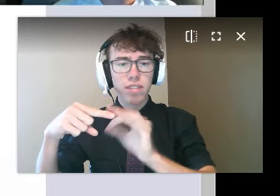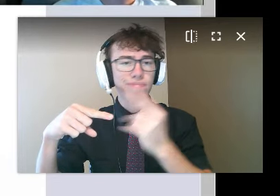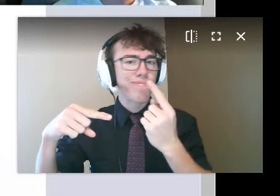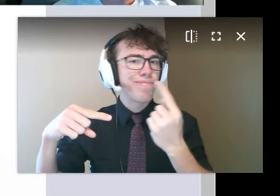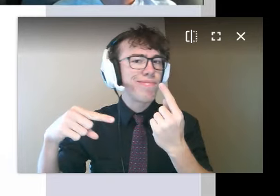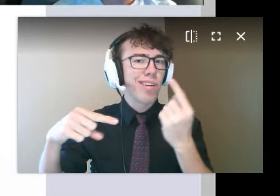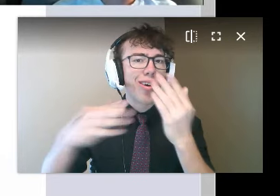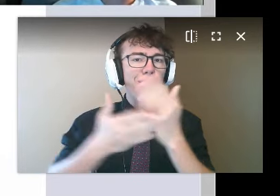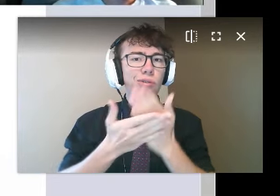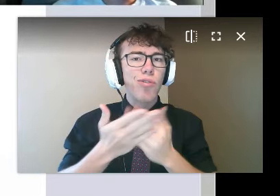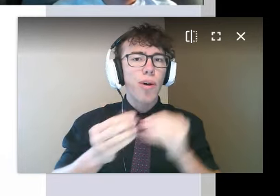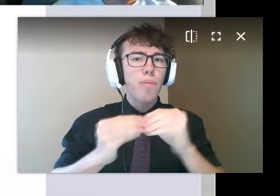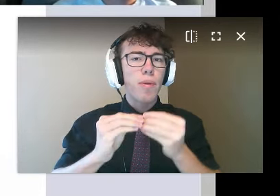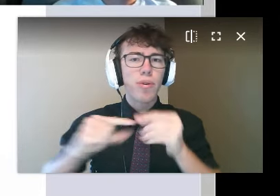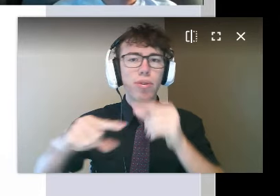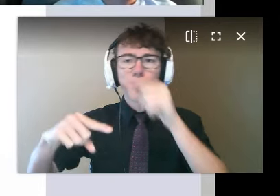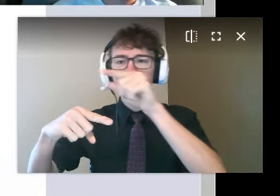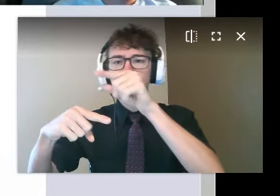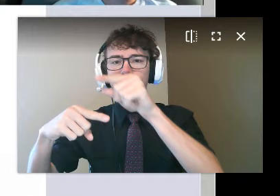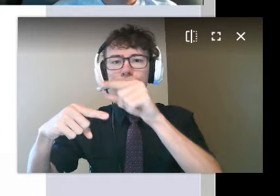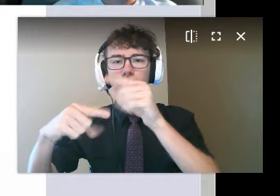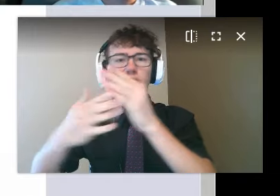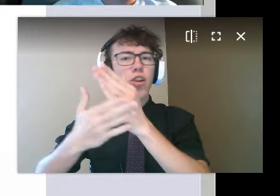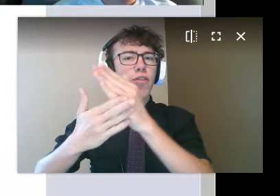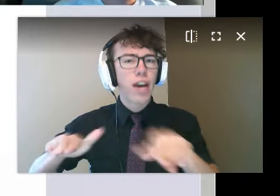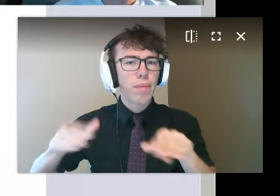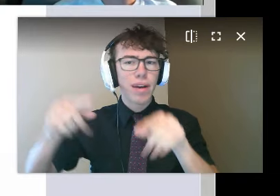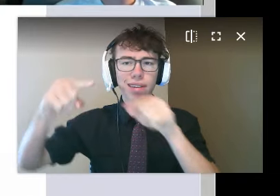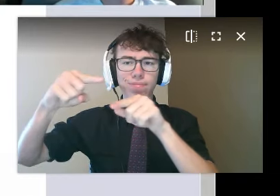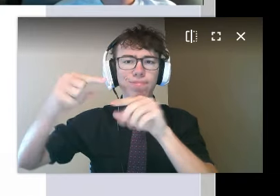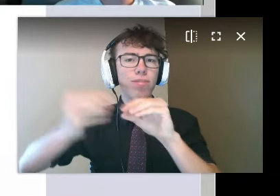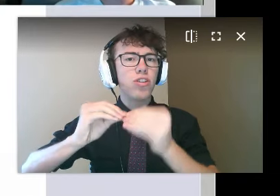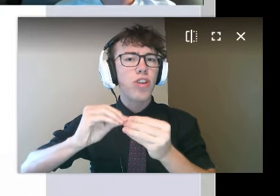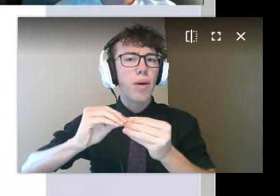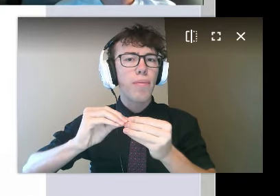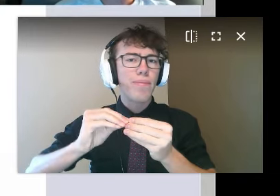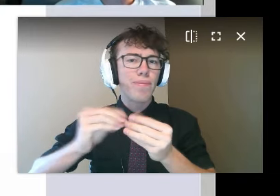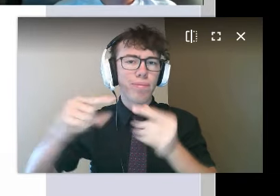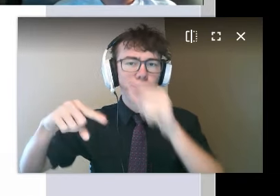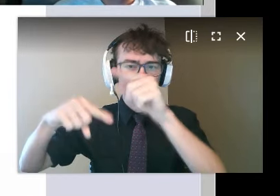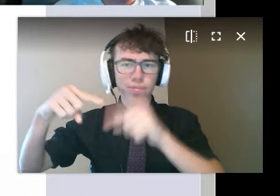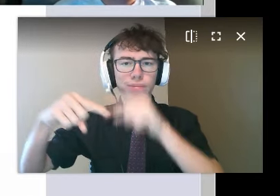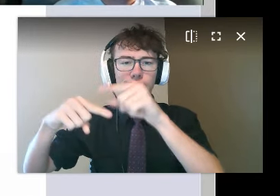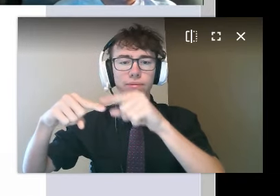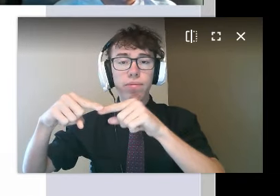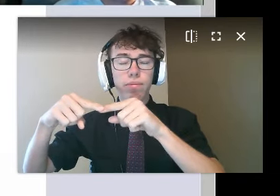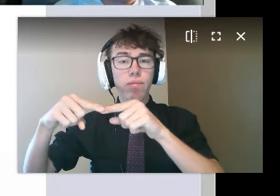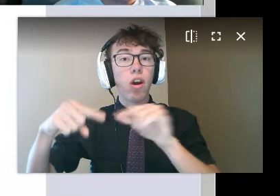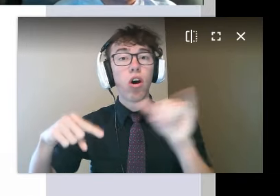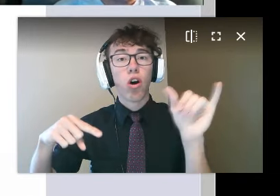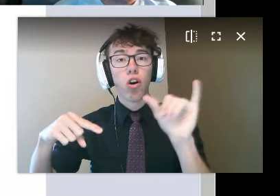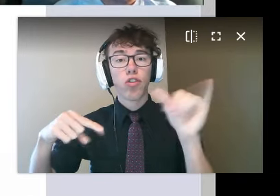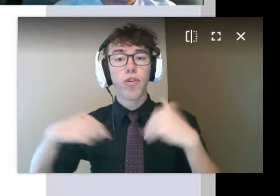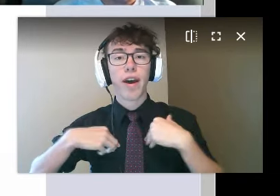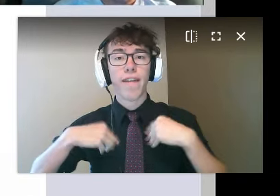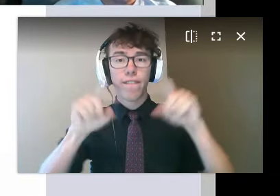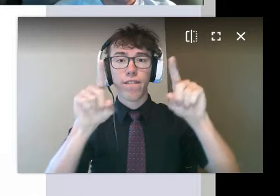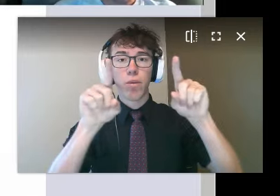some number. You also had groupings that were parentheses. E was